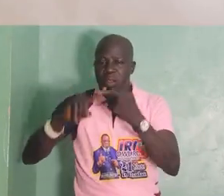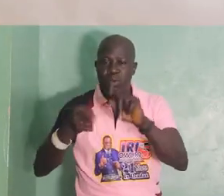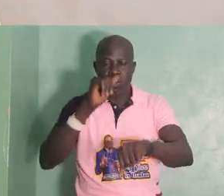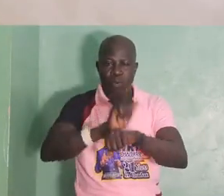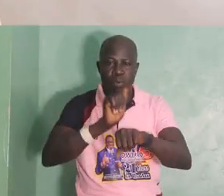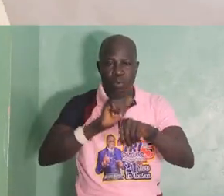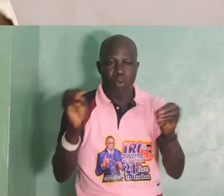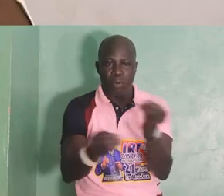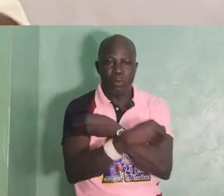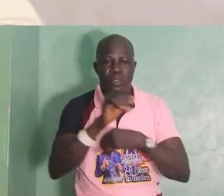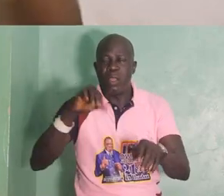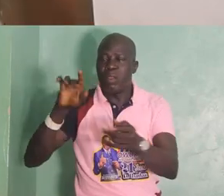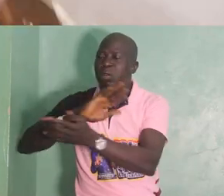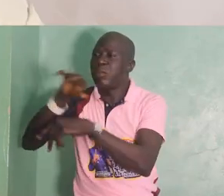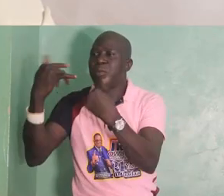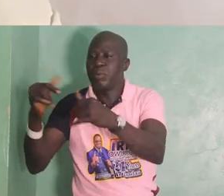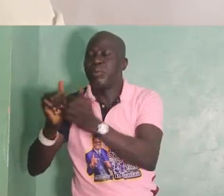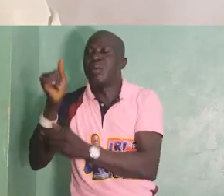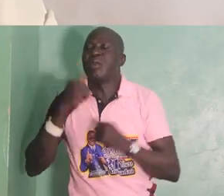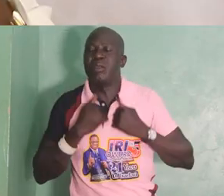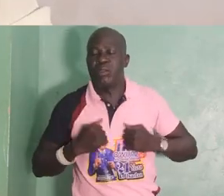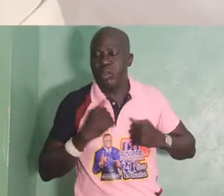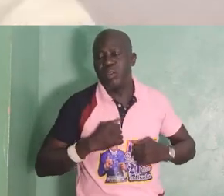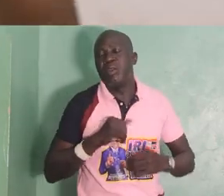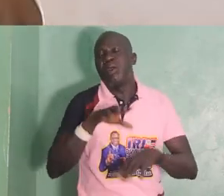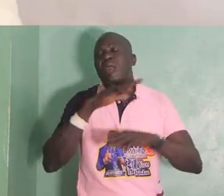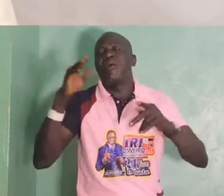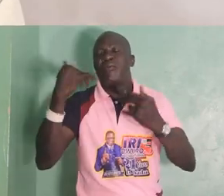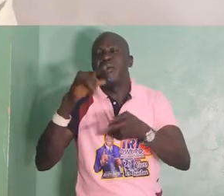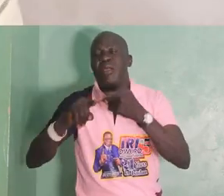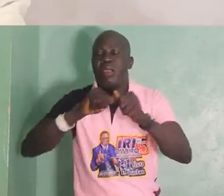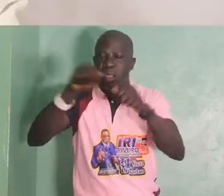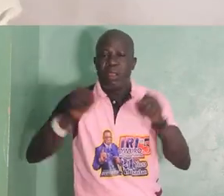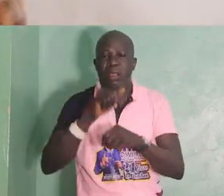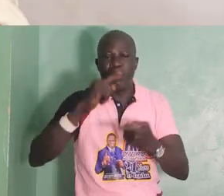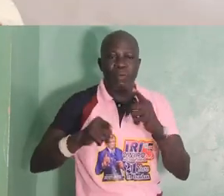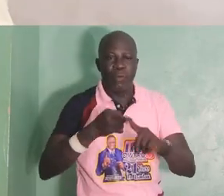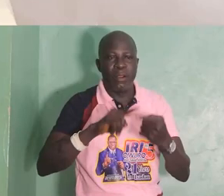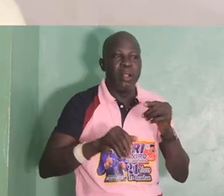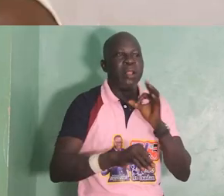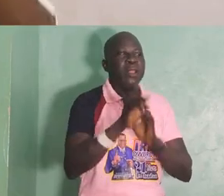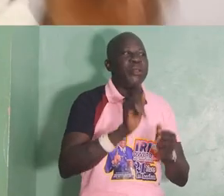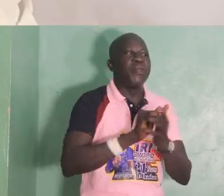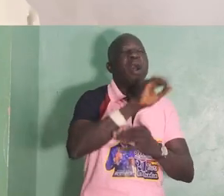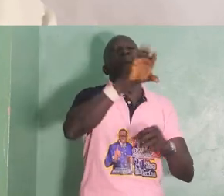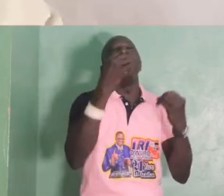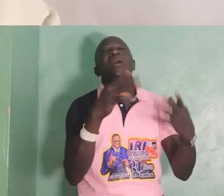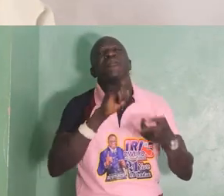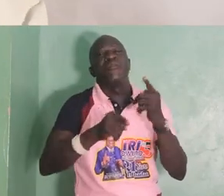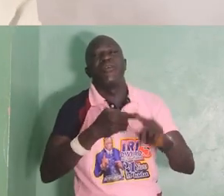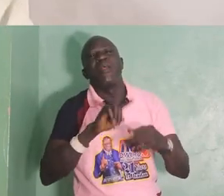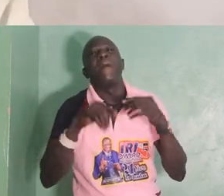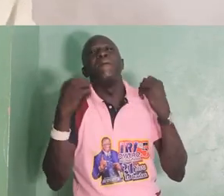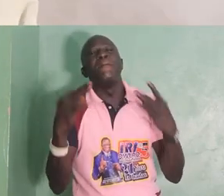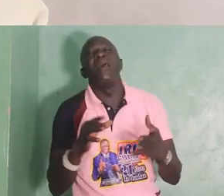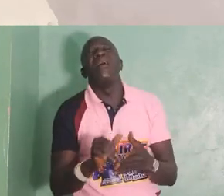In your office you have friends. Ni to ti se faji o lore. Where you enjoy yourself you have friends. O lore. In your neighborhood you have friends. Ba jade awon ore re po. If you are going out to